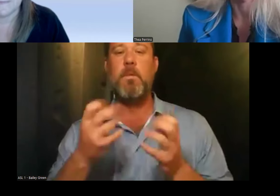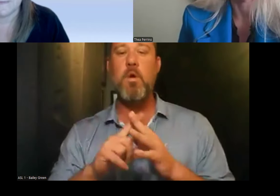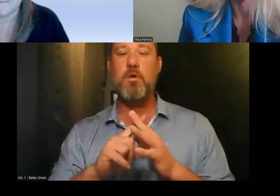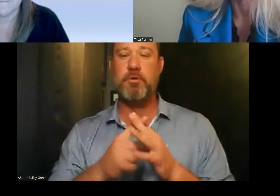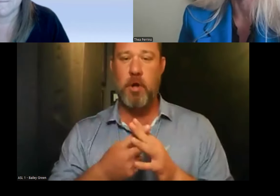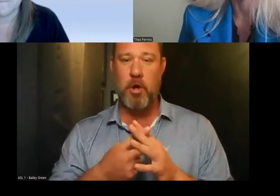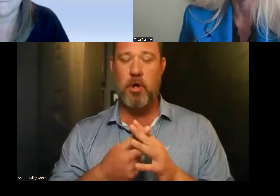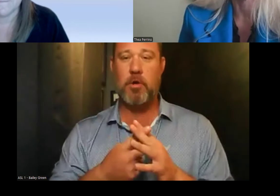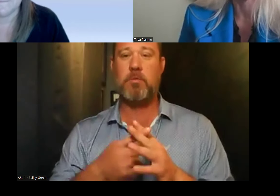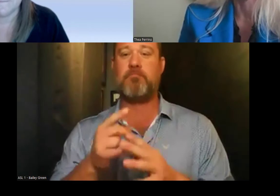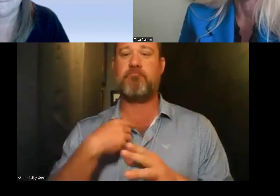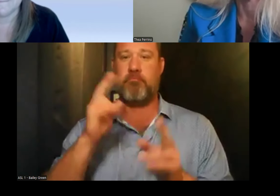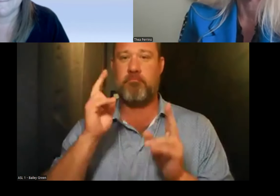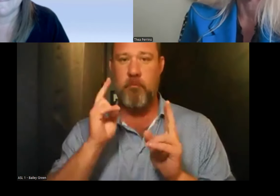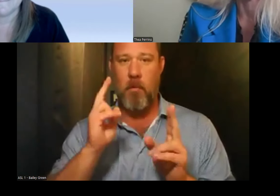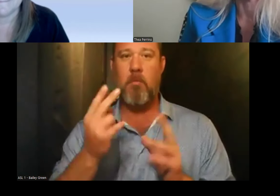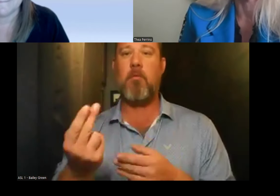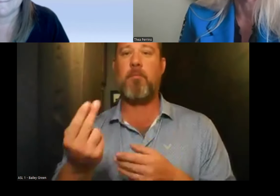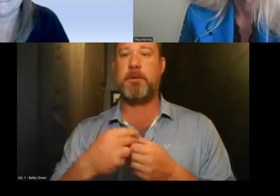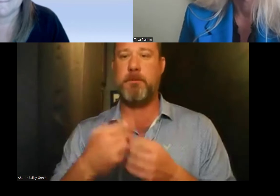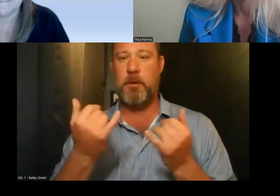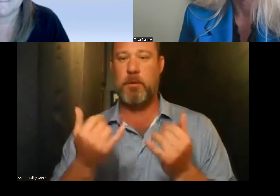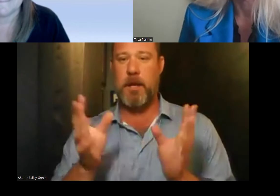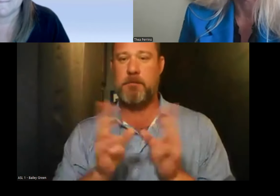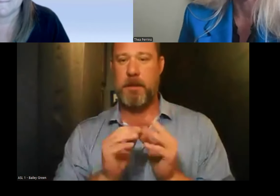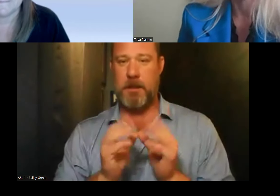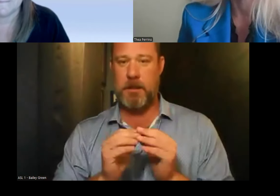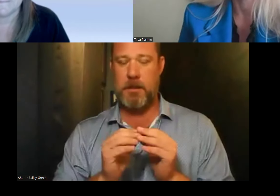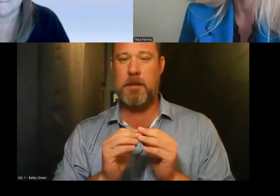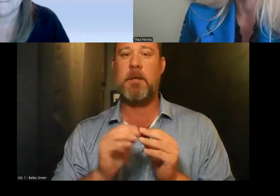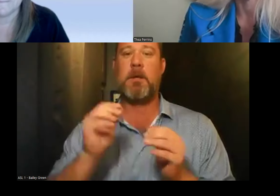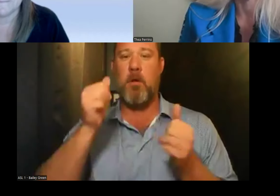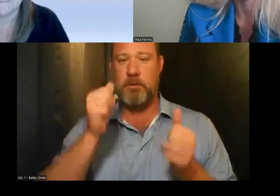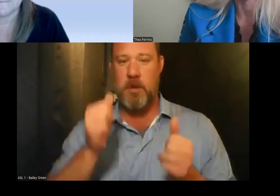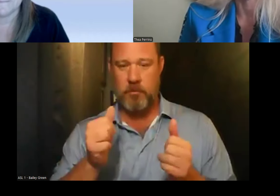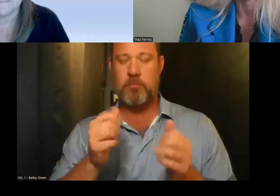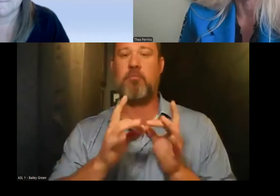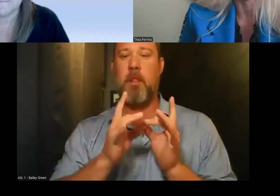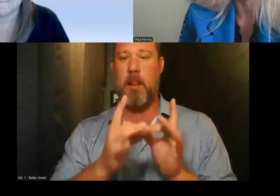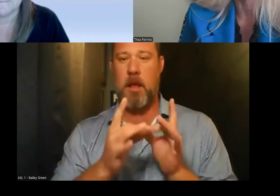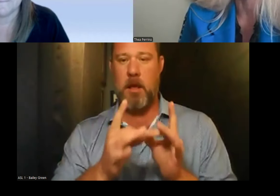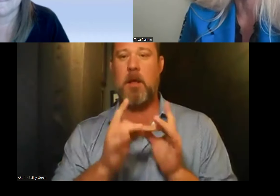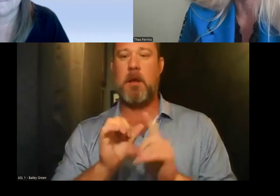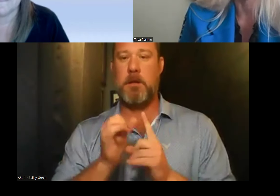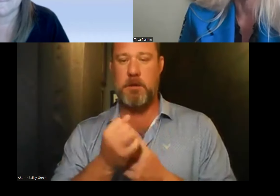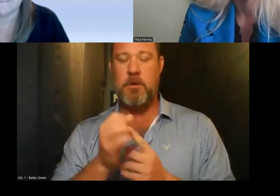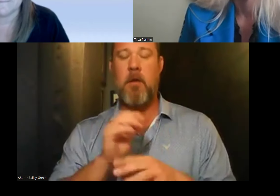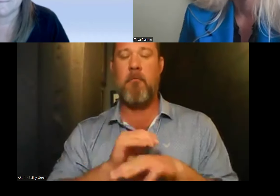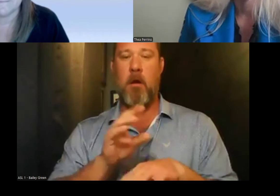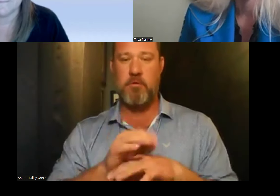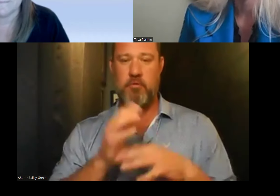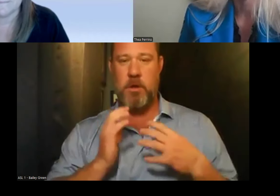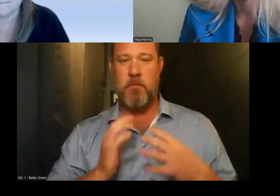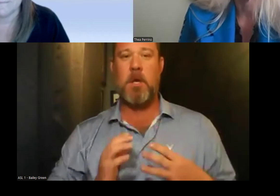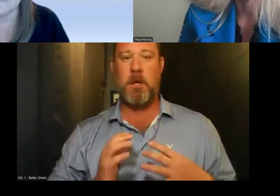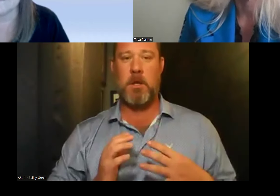saying that we're honored to participate in today's meeting with the Alzheimer's Disease and Related Conditions Advisory Committee,